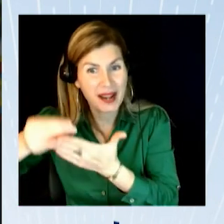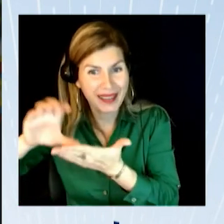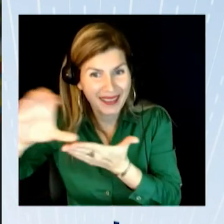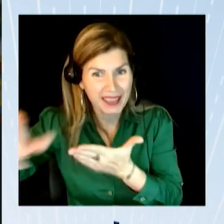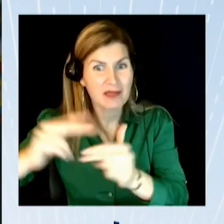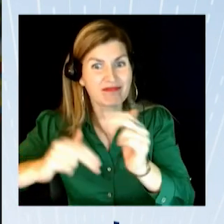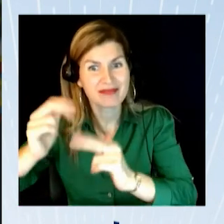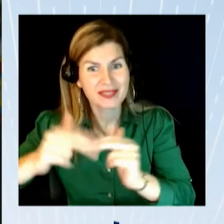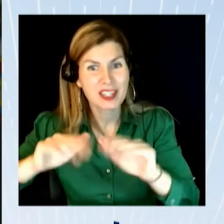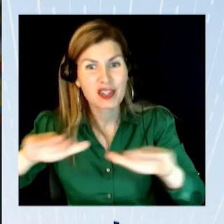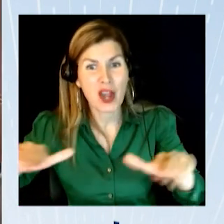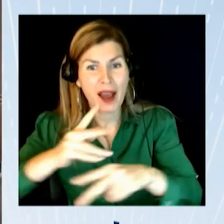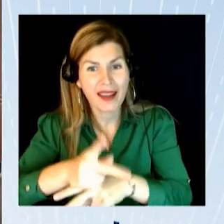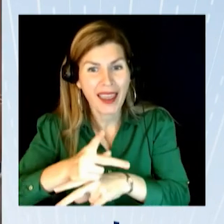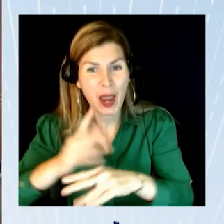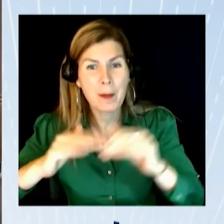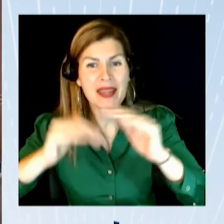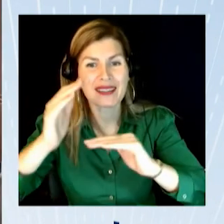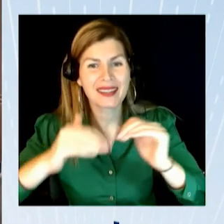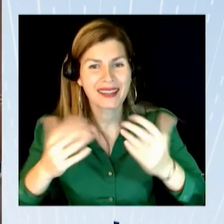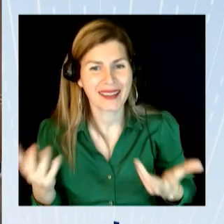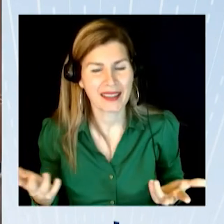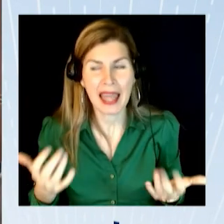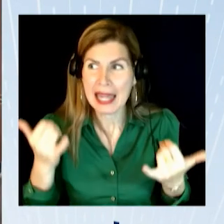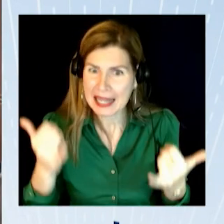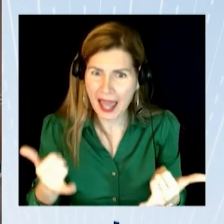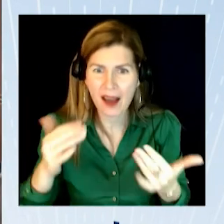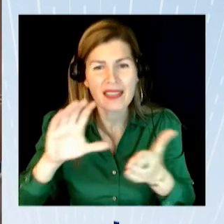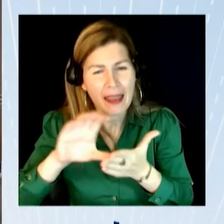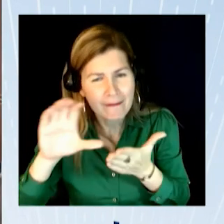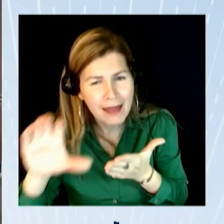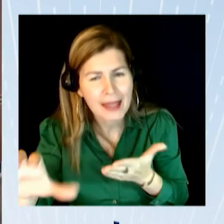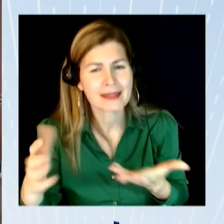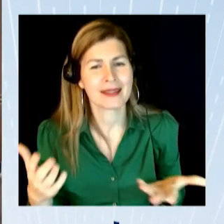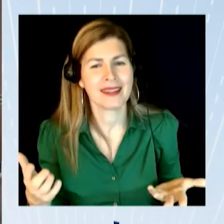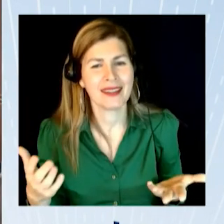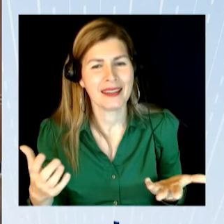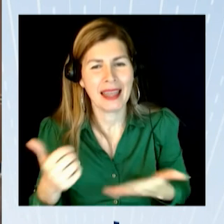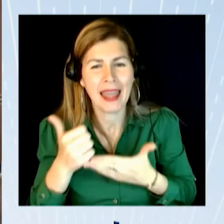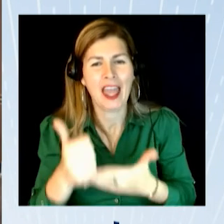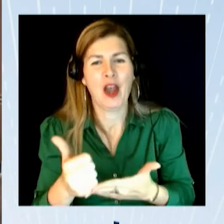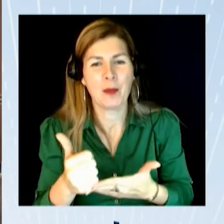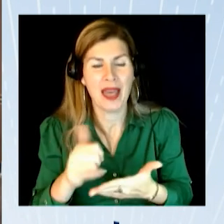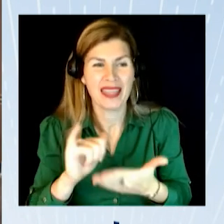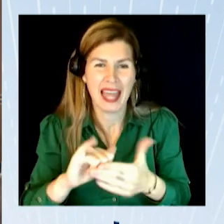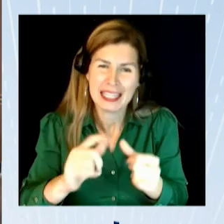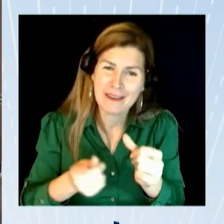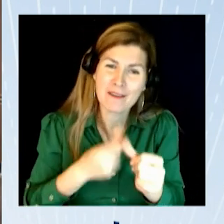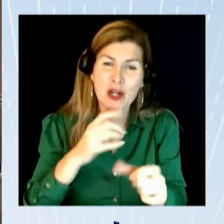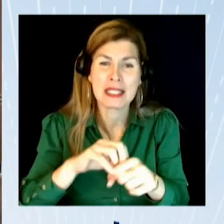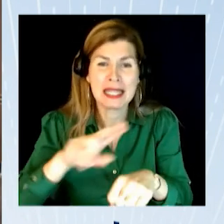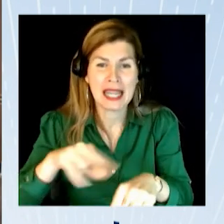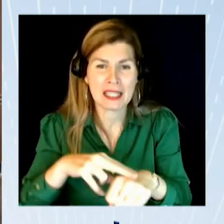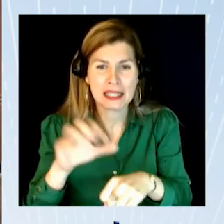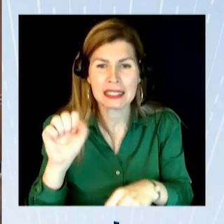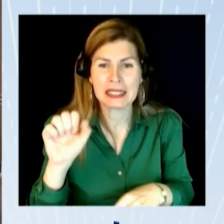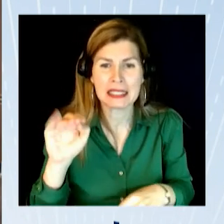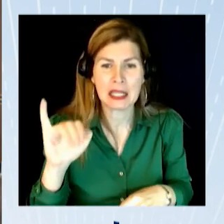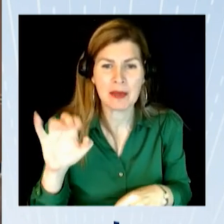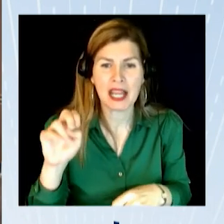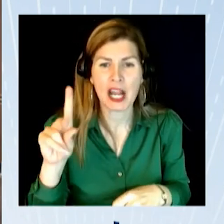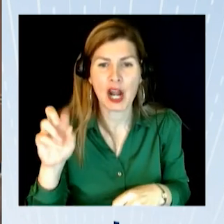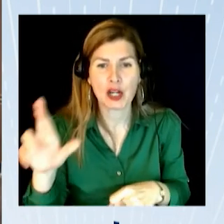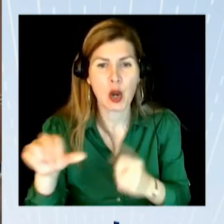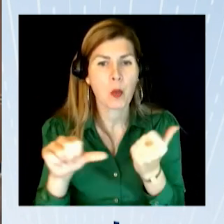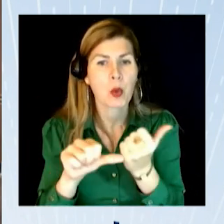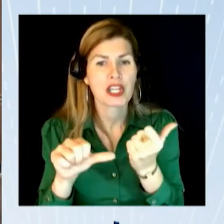we do it. They're investing in community and worker investments and expanding the first in the nation semiconductor registered apprenticeship program.